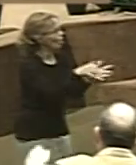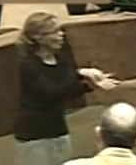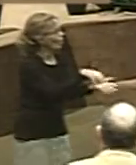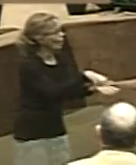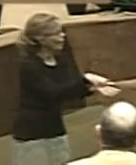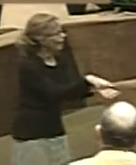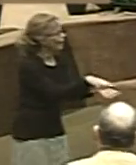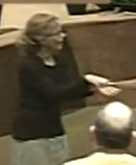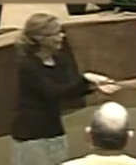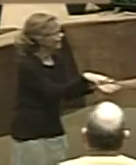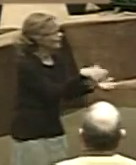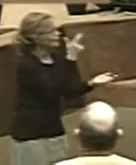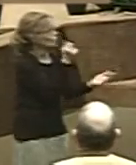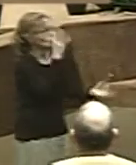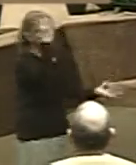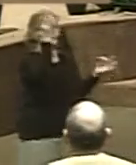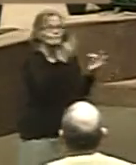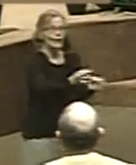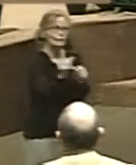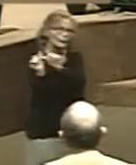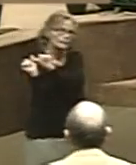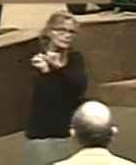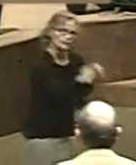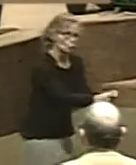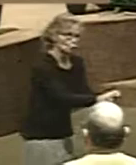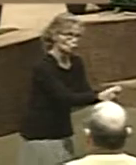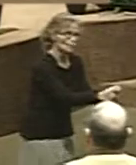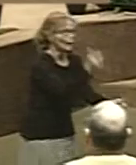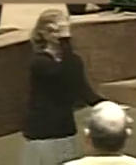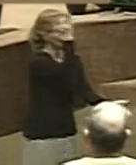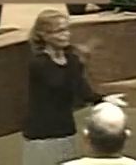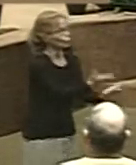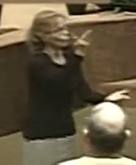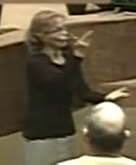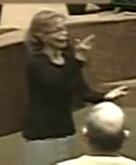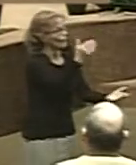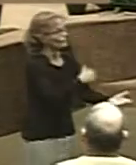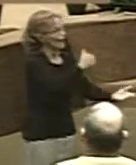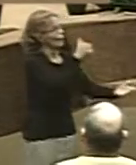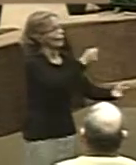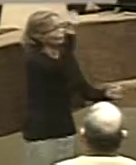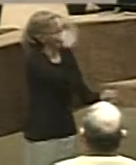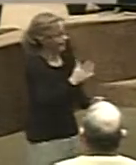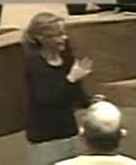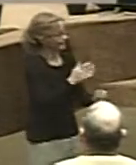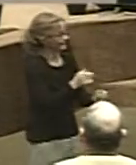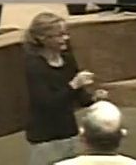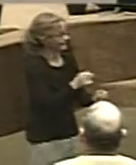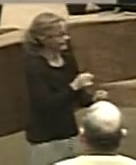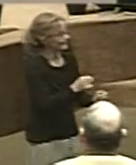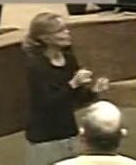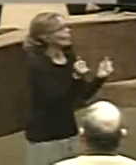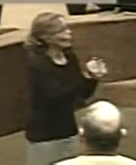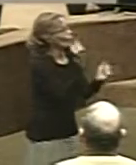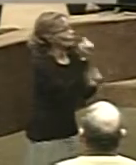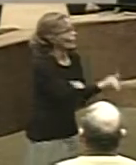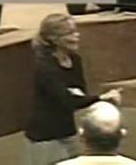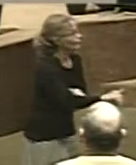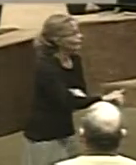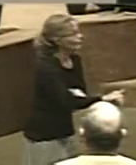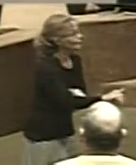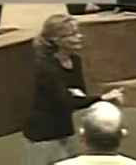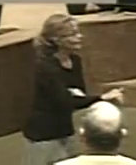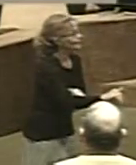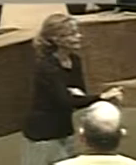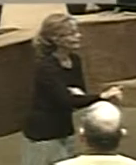because our faith stands in the demonstration of spirit and of power. So by implication, it